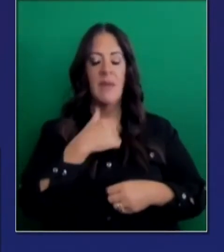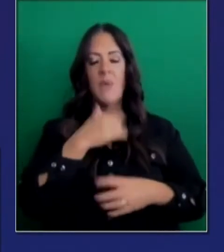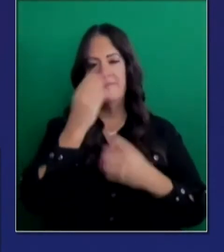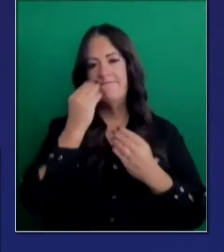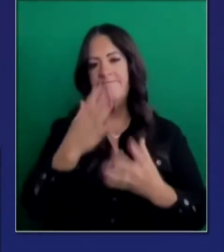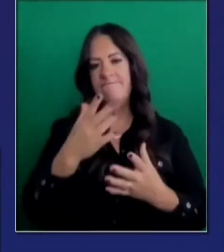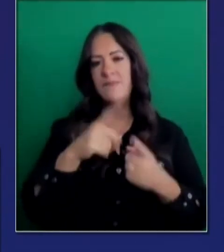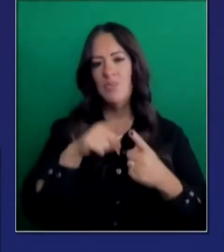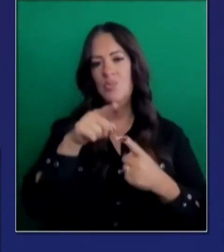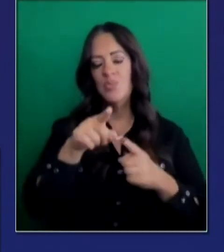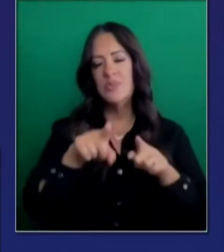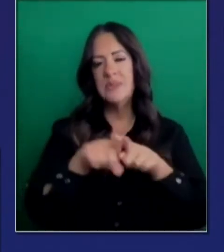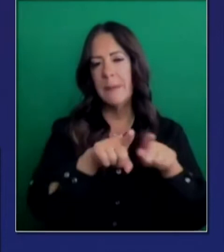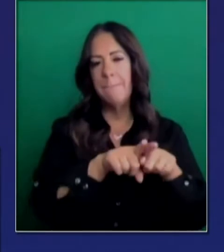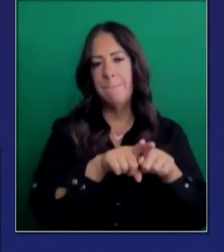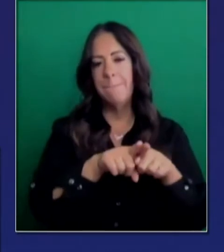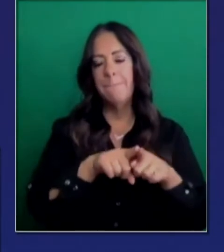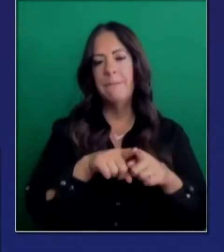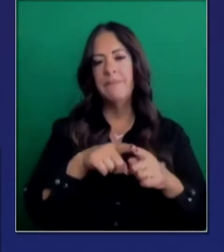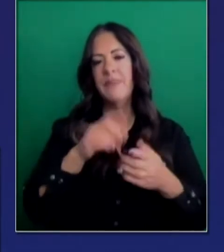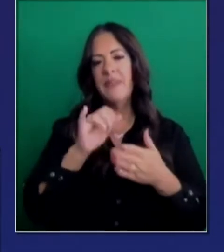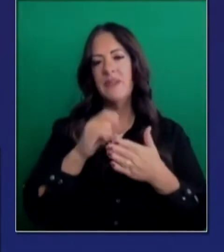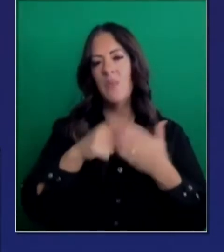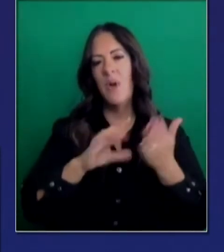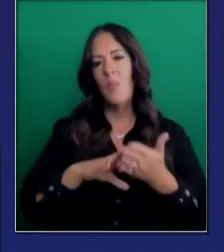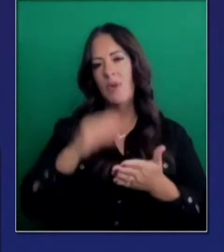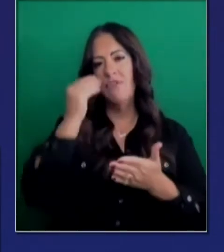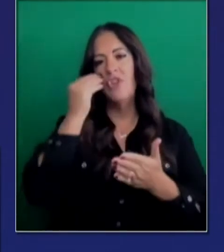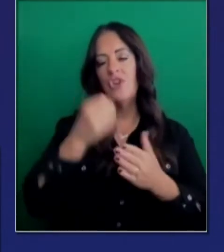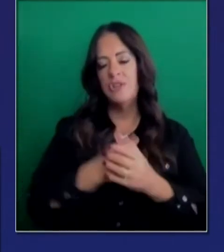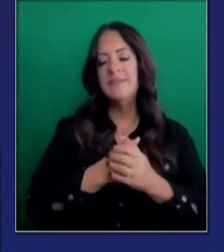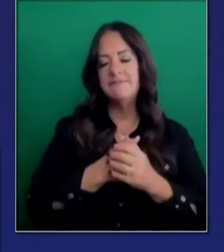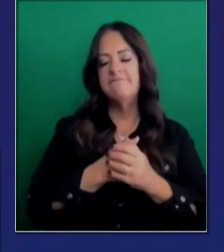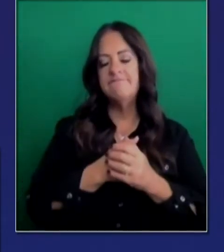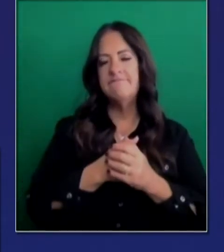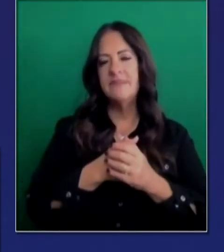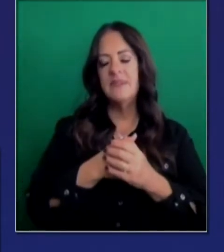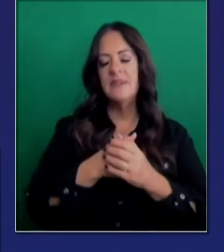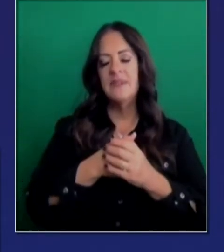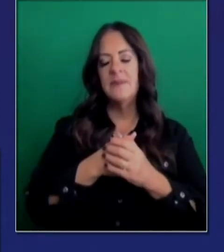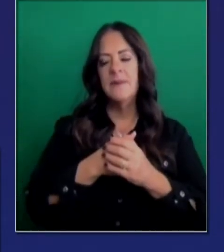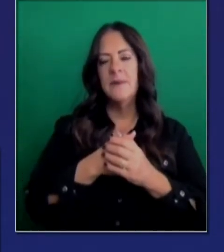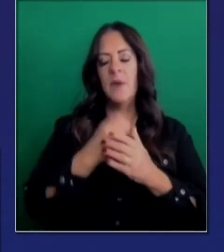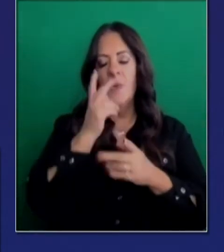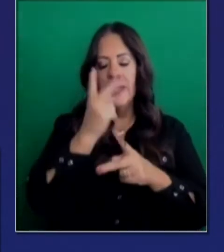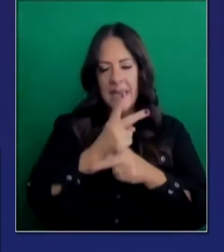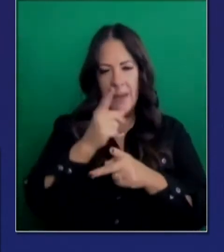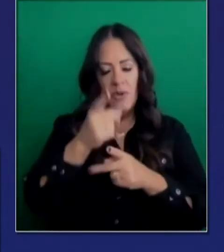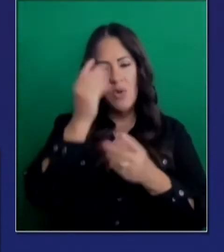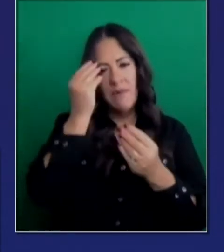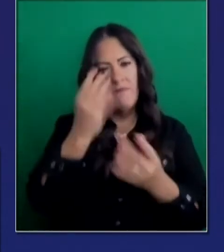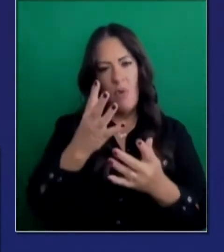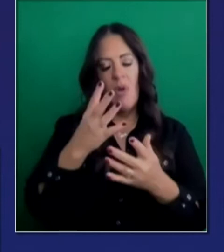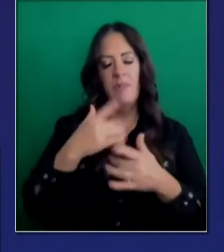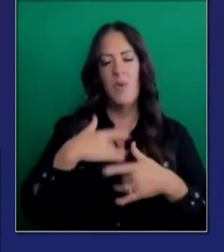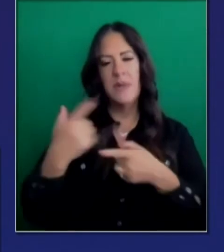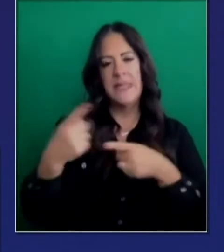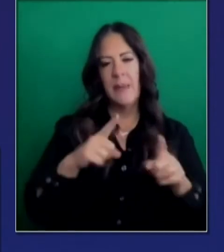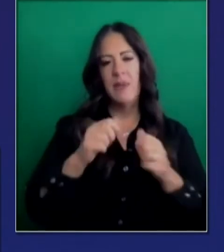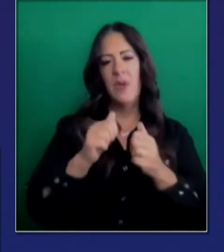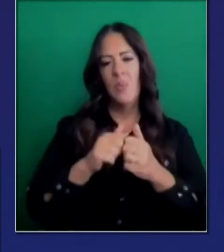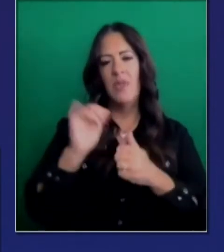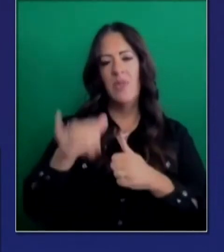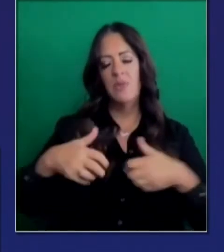that's the update in terms of the status of these gorillas in the San Diego Zoo. So with